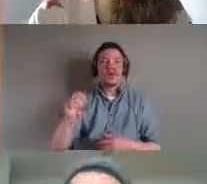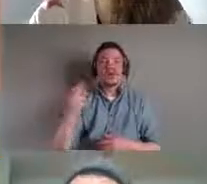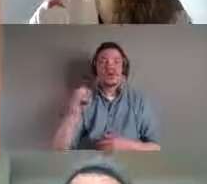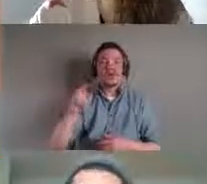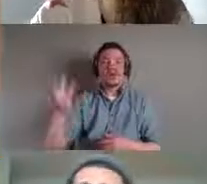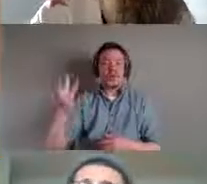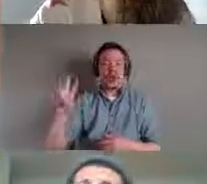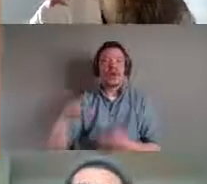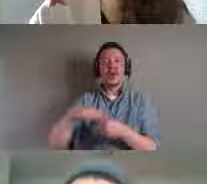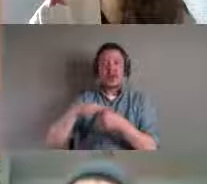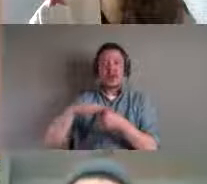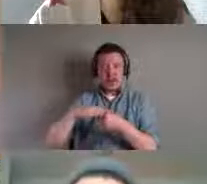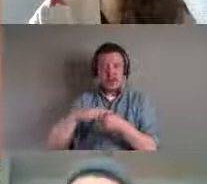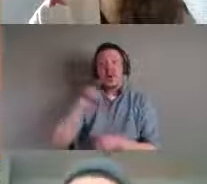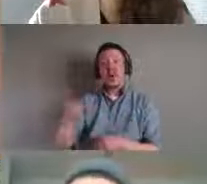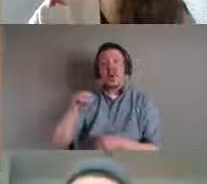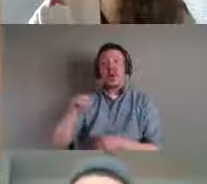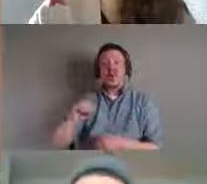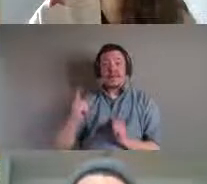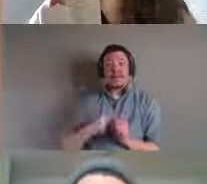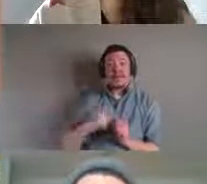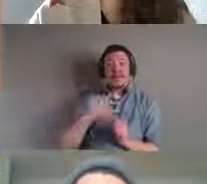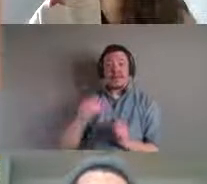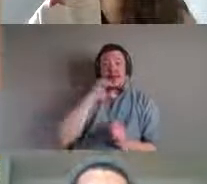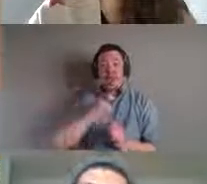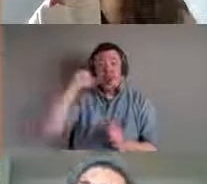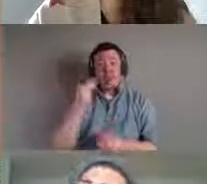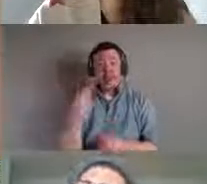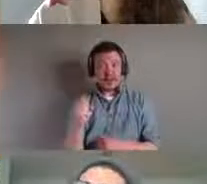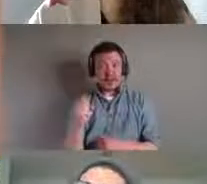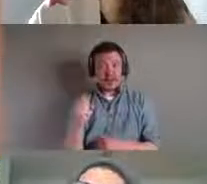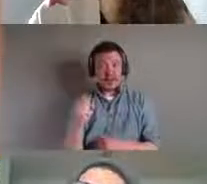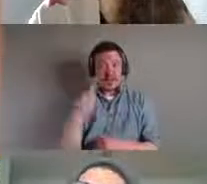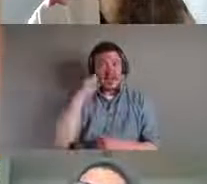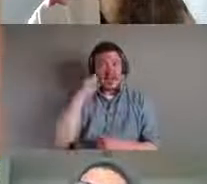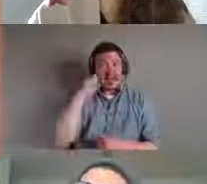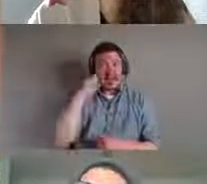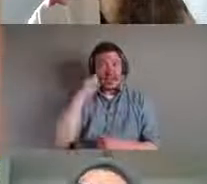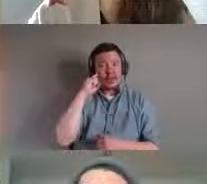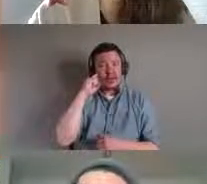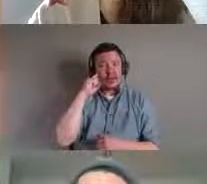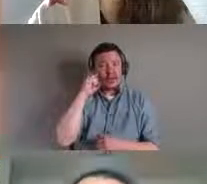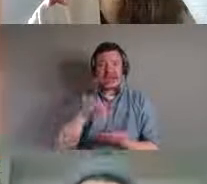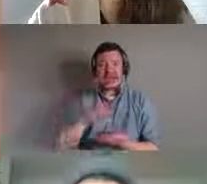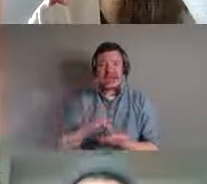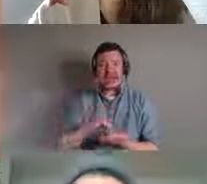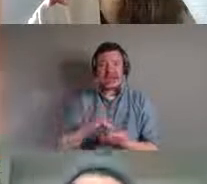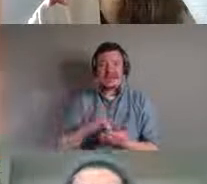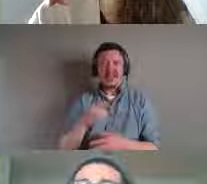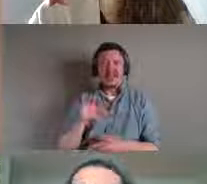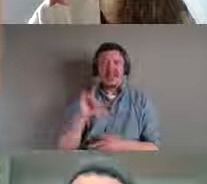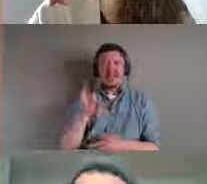Oregon's first and it's its oldest high school. I want to say in the mid 1800s,